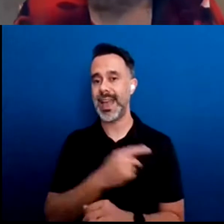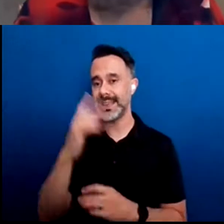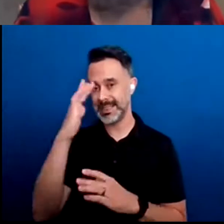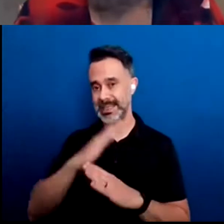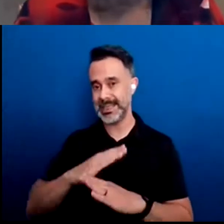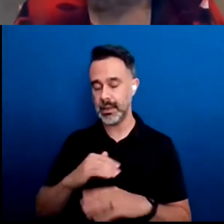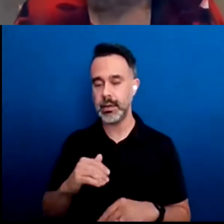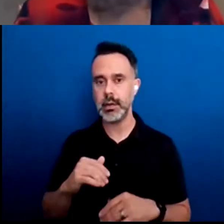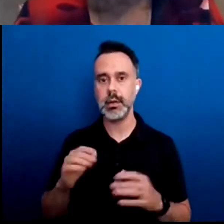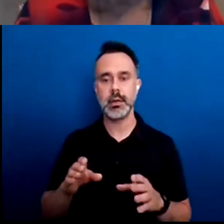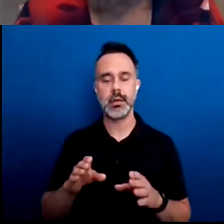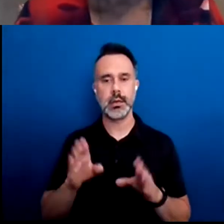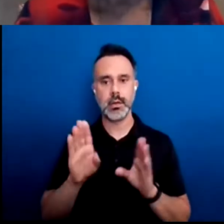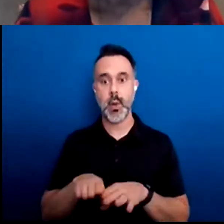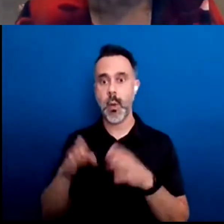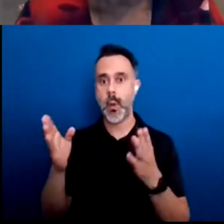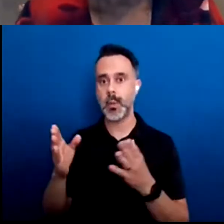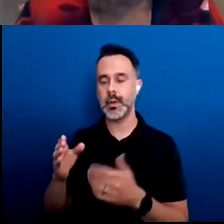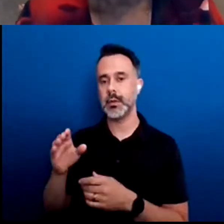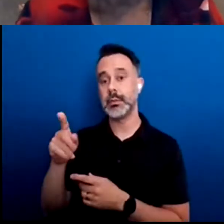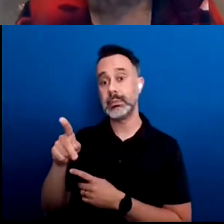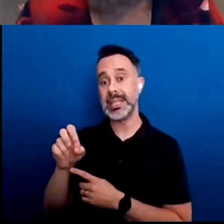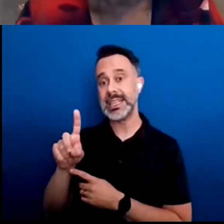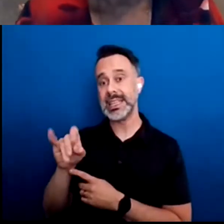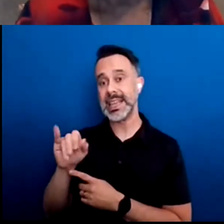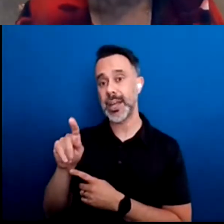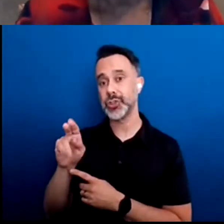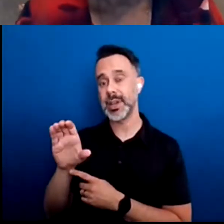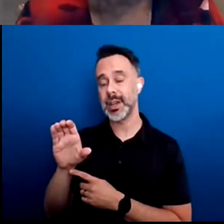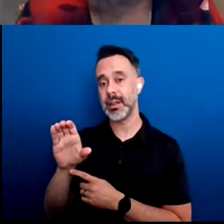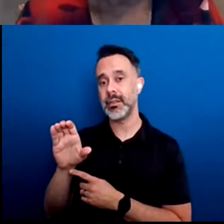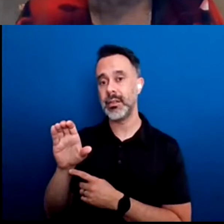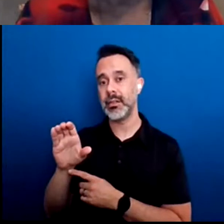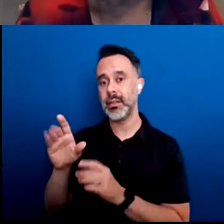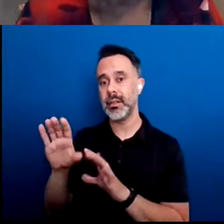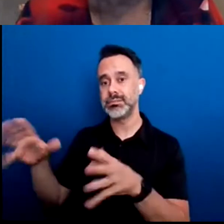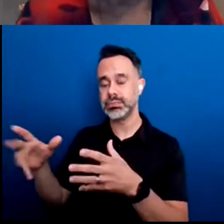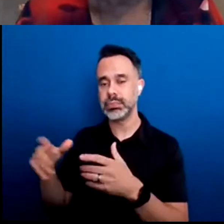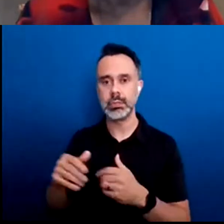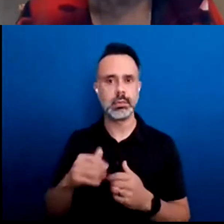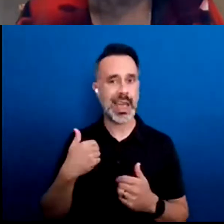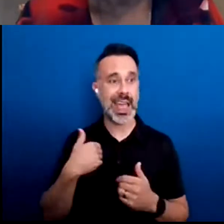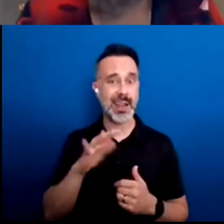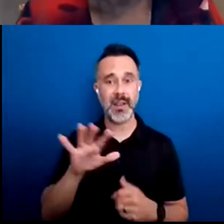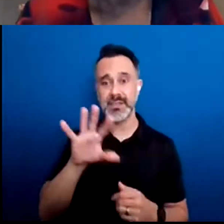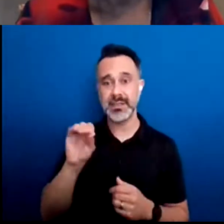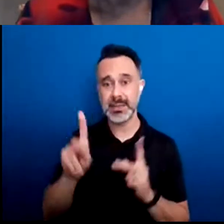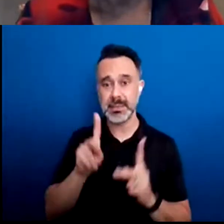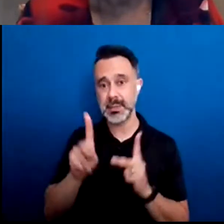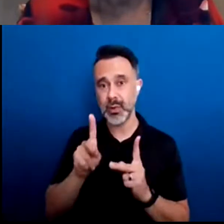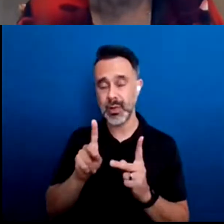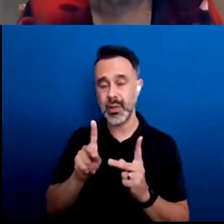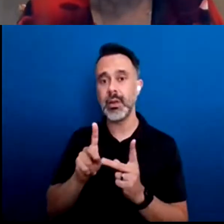and we had like 50 people sign up, and they've all canceled because now they can get EUA